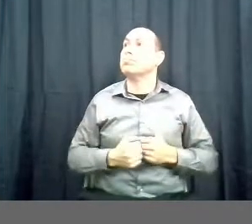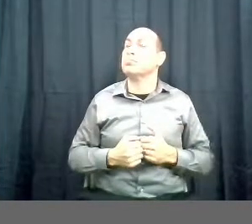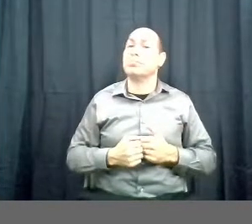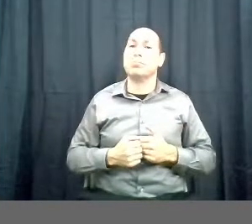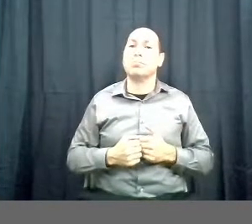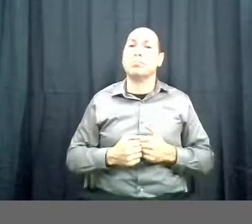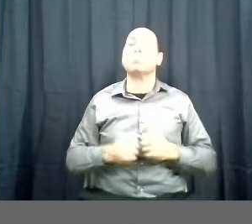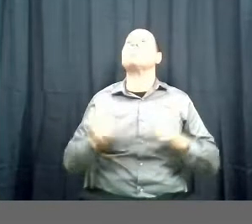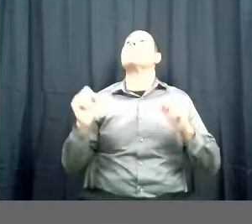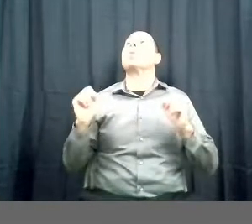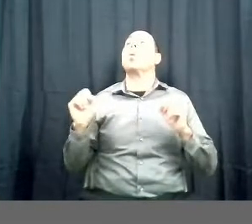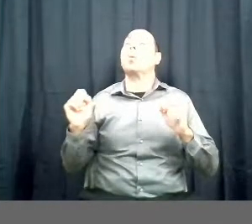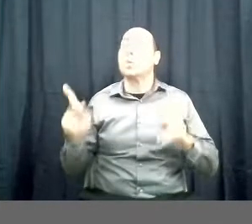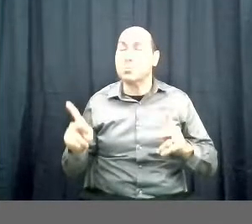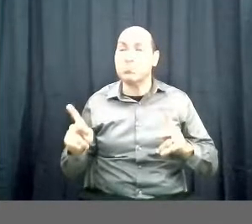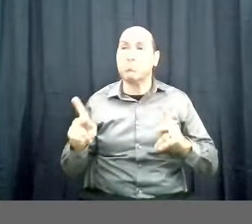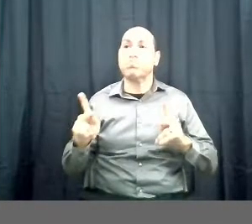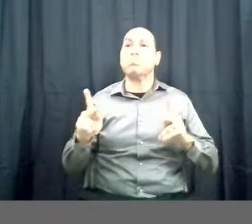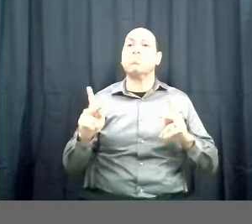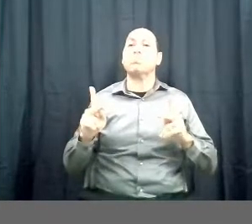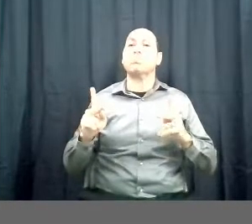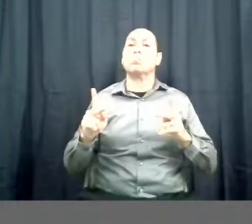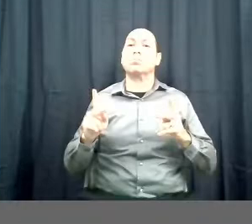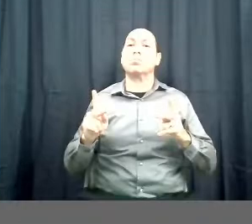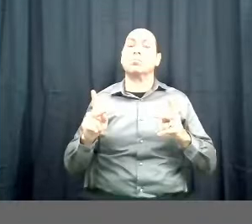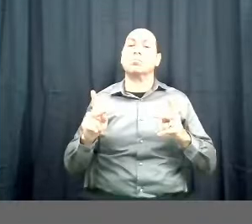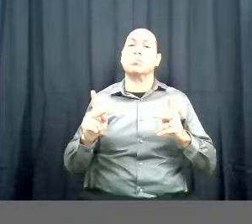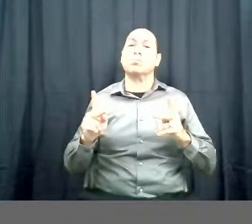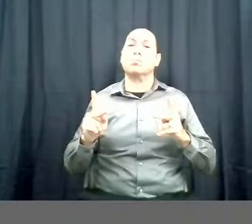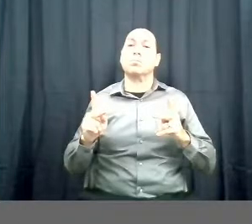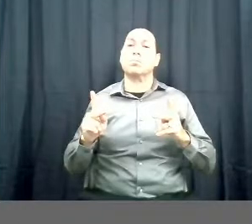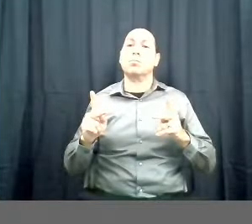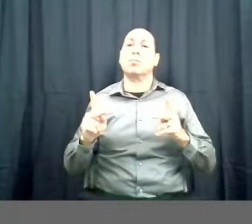Okay, so we have a